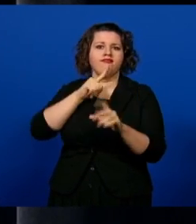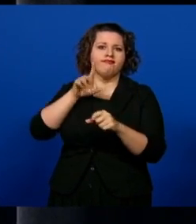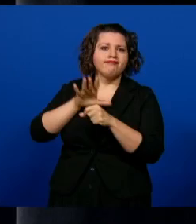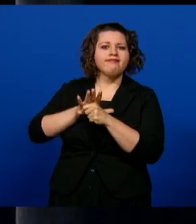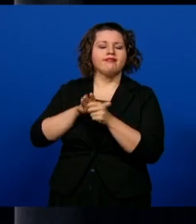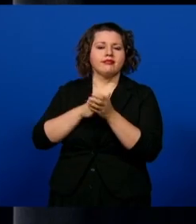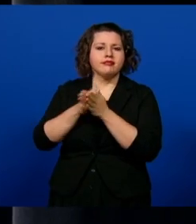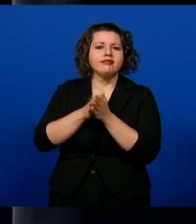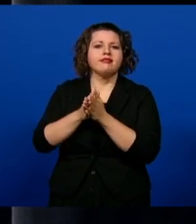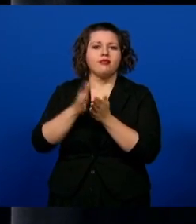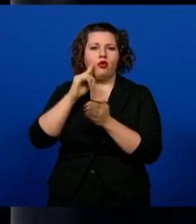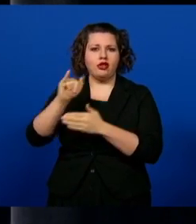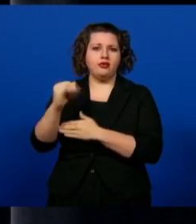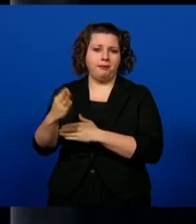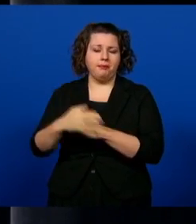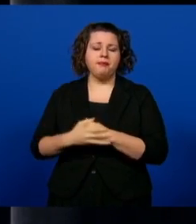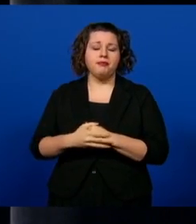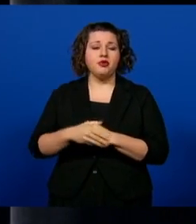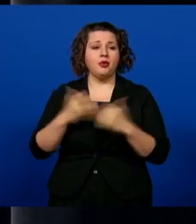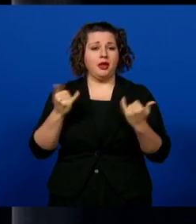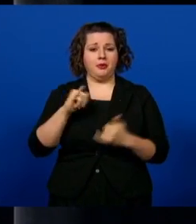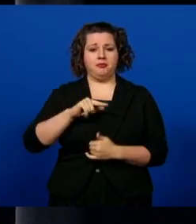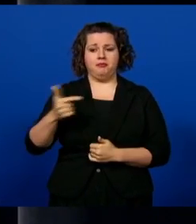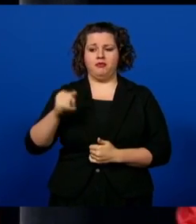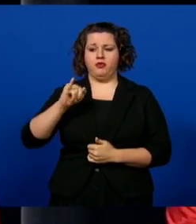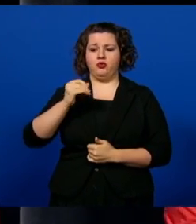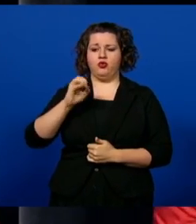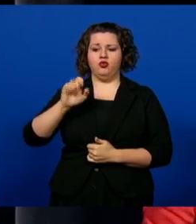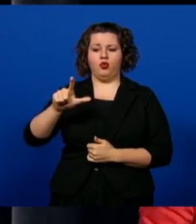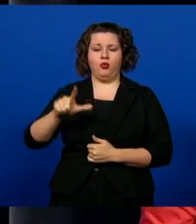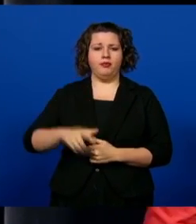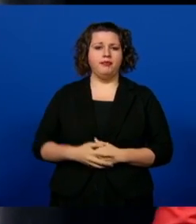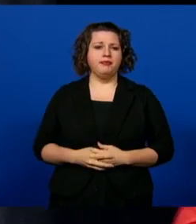Cardinal Community School District. So with that, Joel.